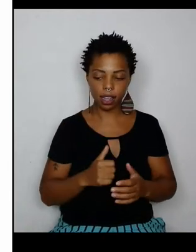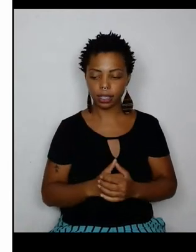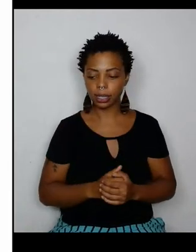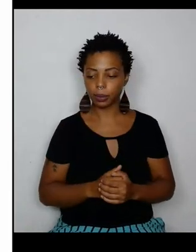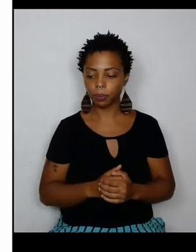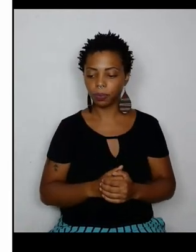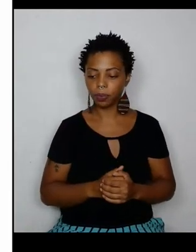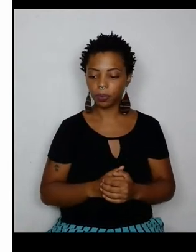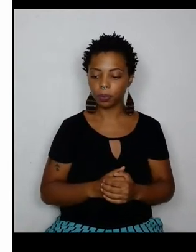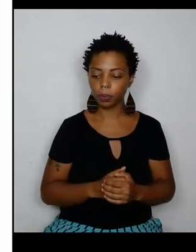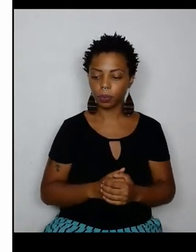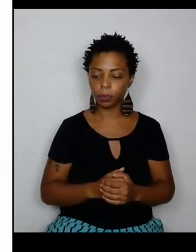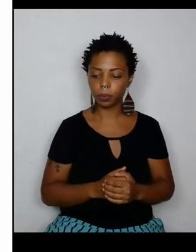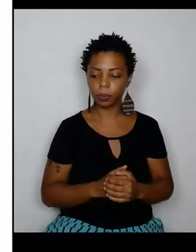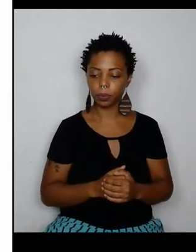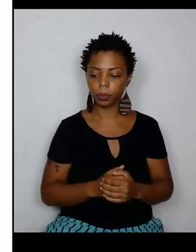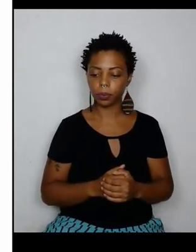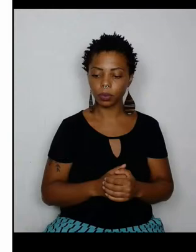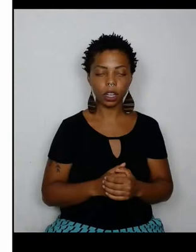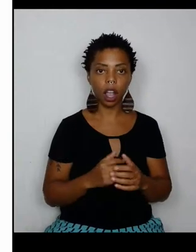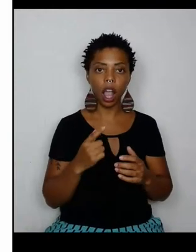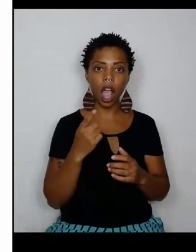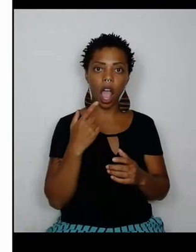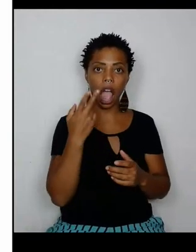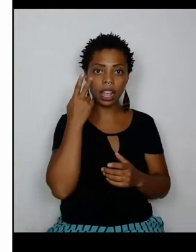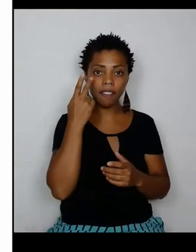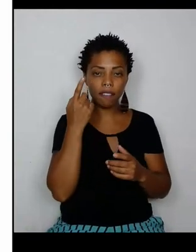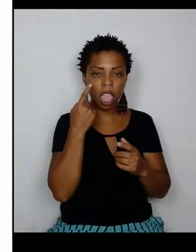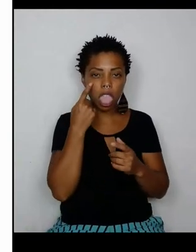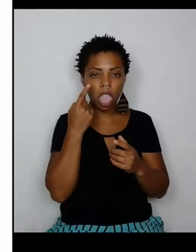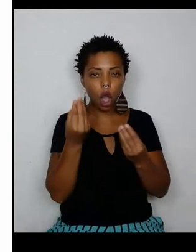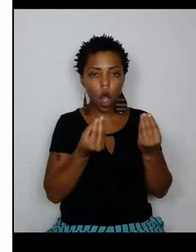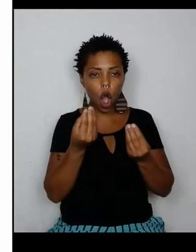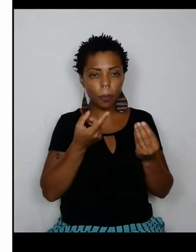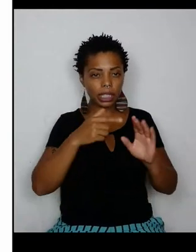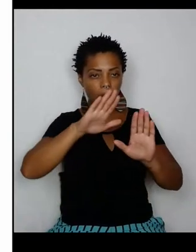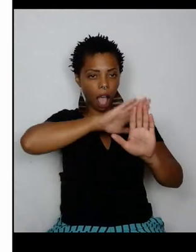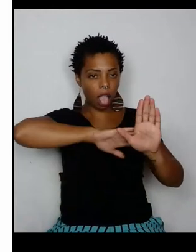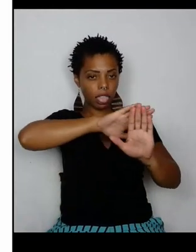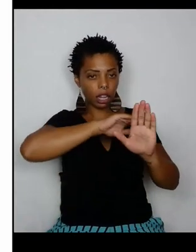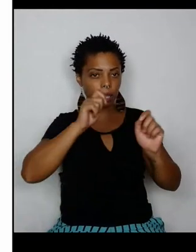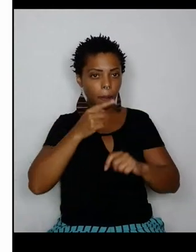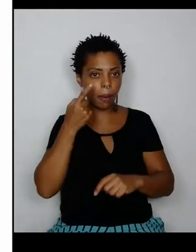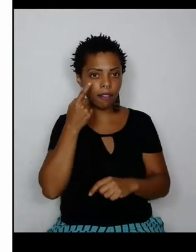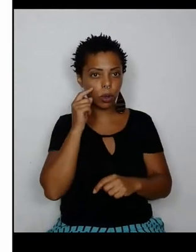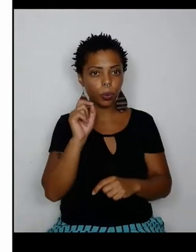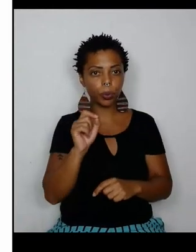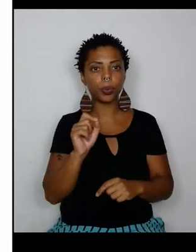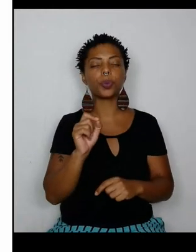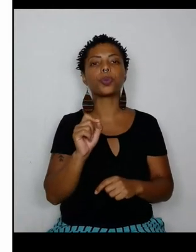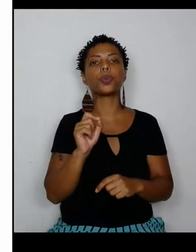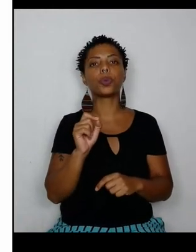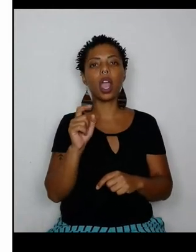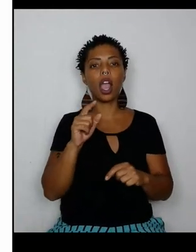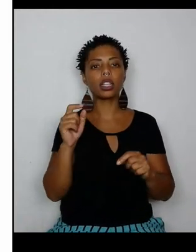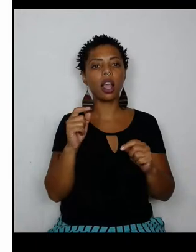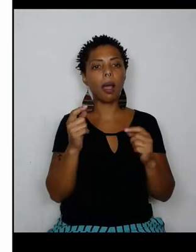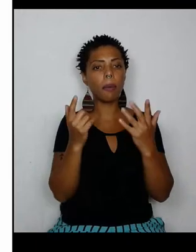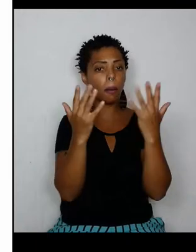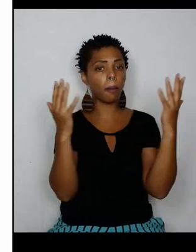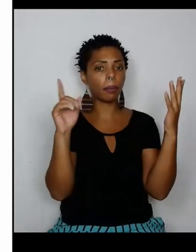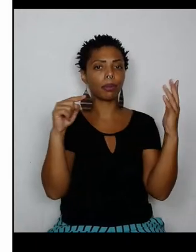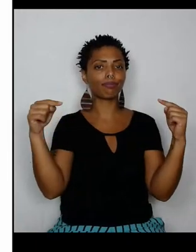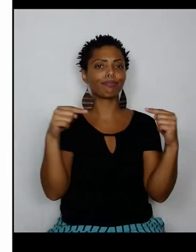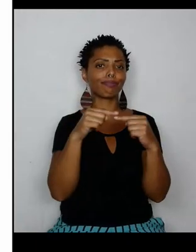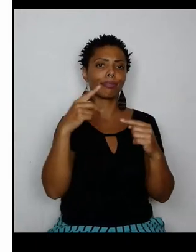after that the prices increased largely now in the background as you can see there were some palm trees these